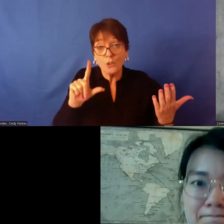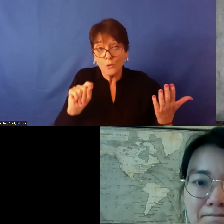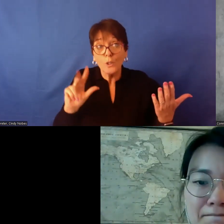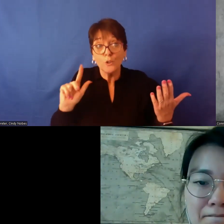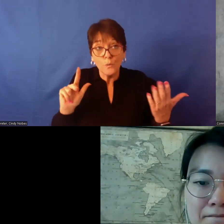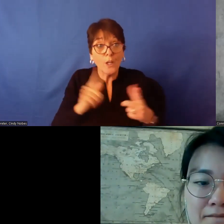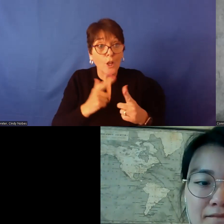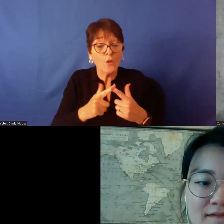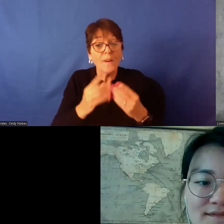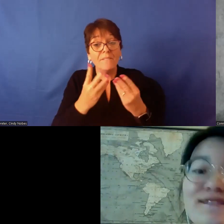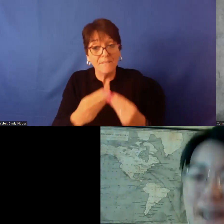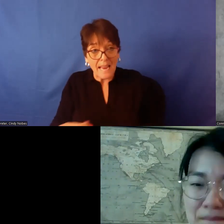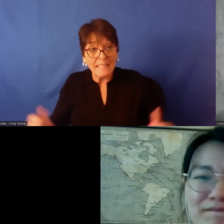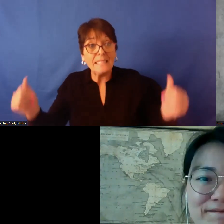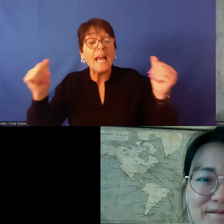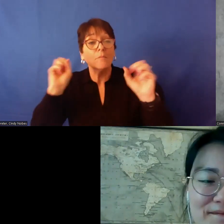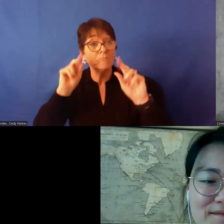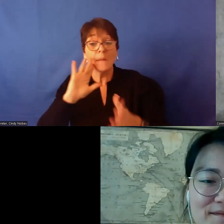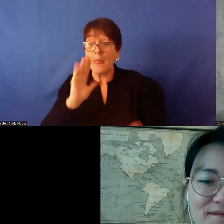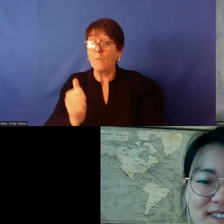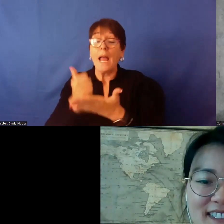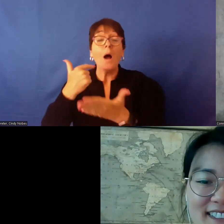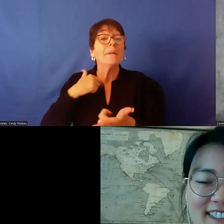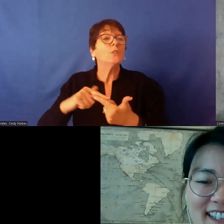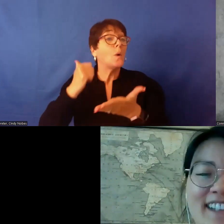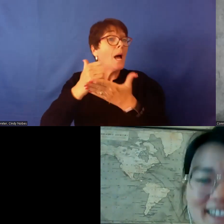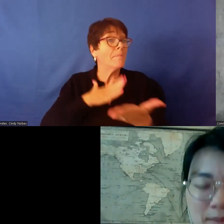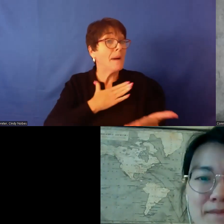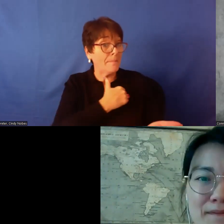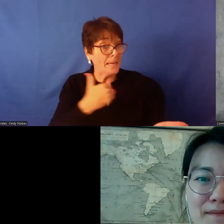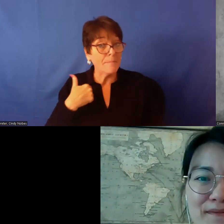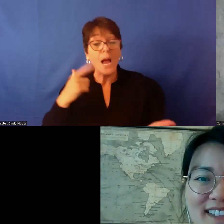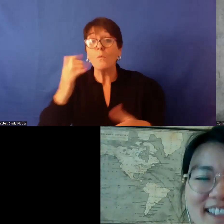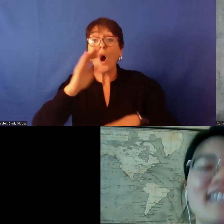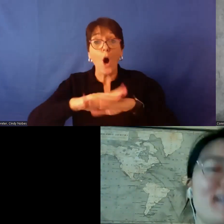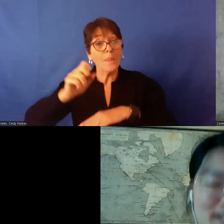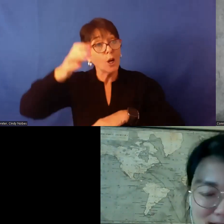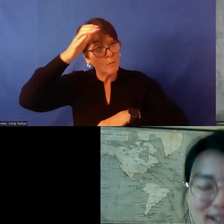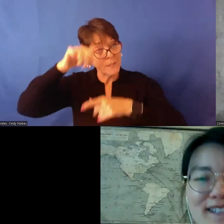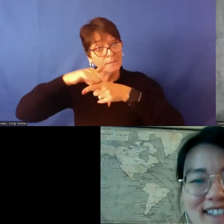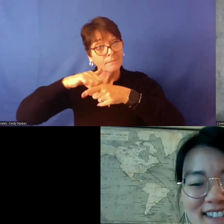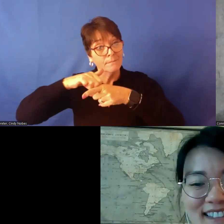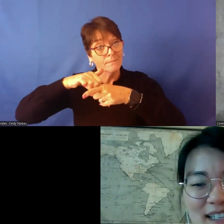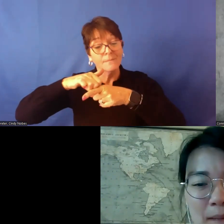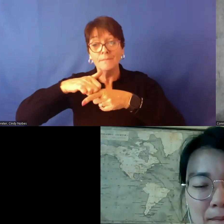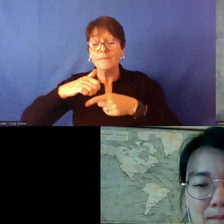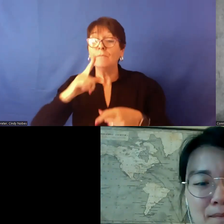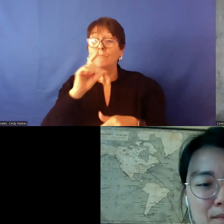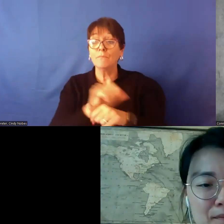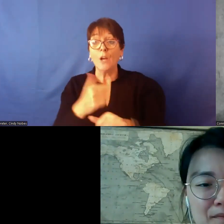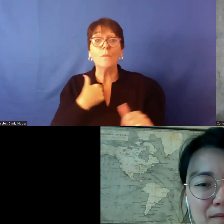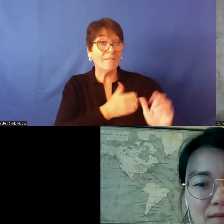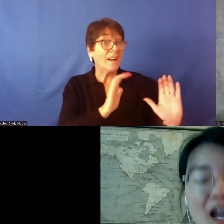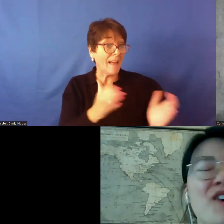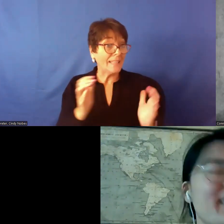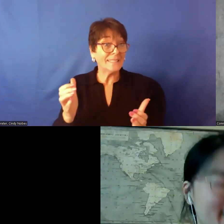then you're just phasing it out. Okay, good. That helps me to help our members because I want them to be all on the computer. Yes. As a matter of fact, we have classes for